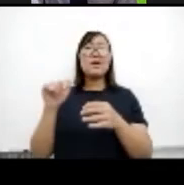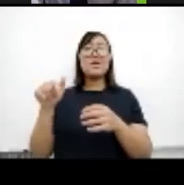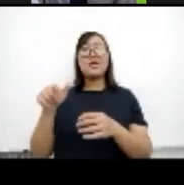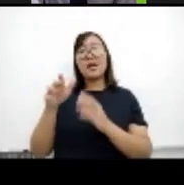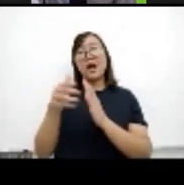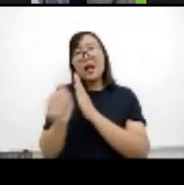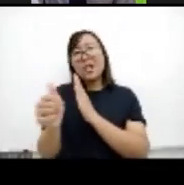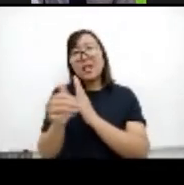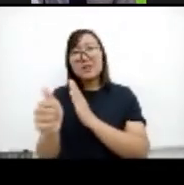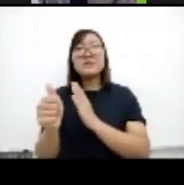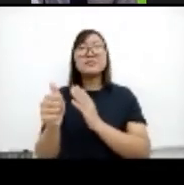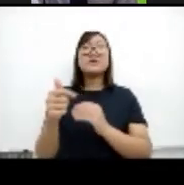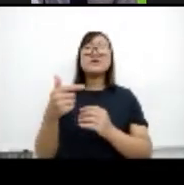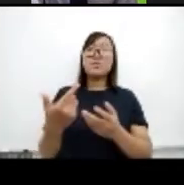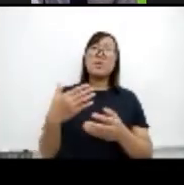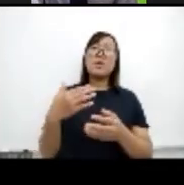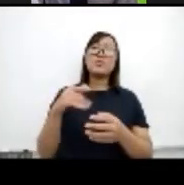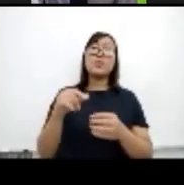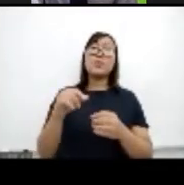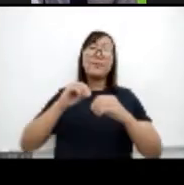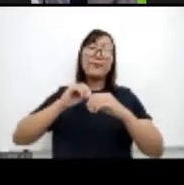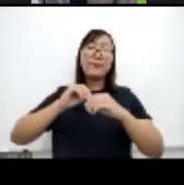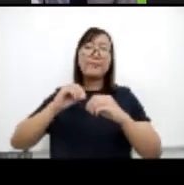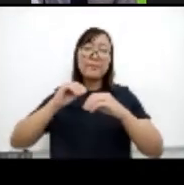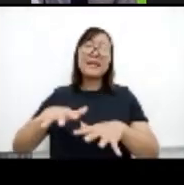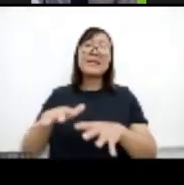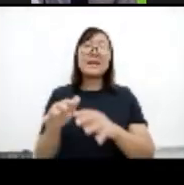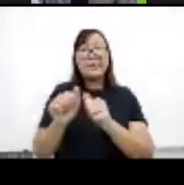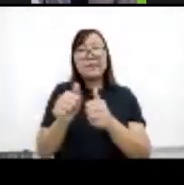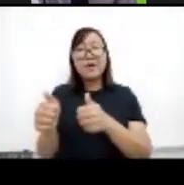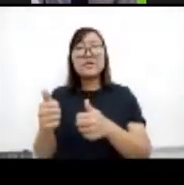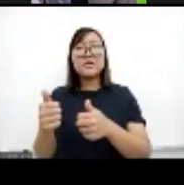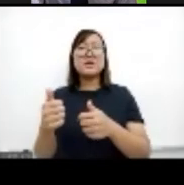om om freetempo